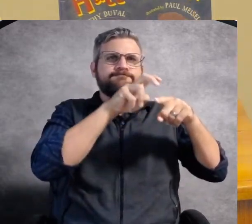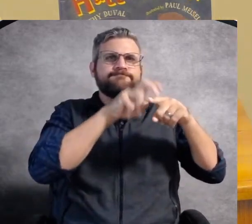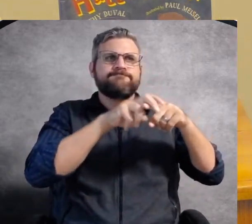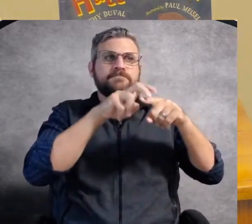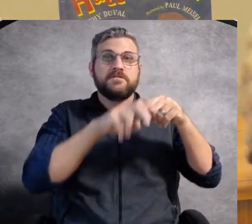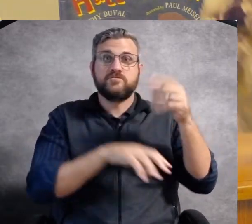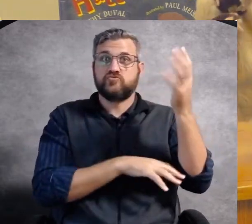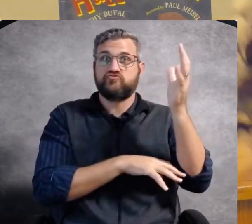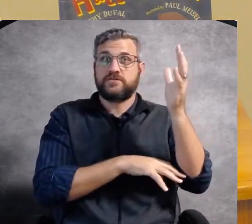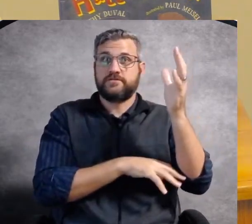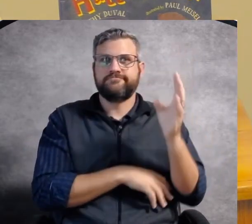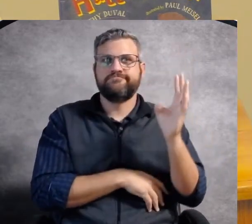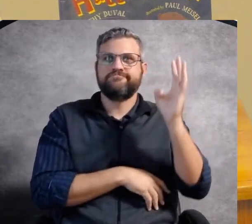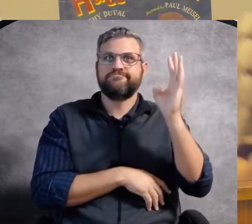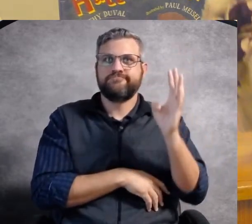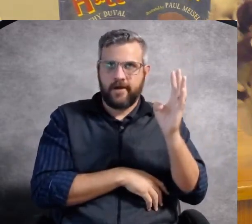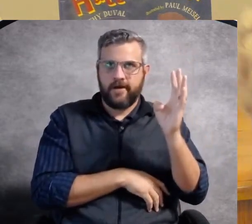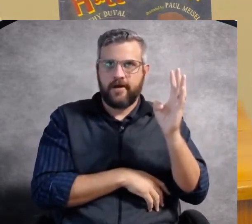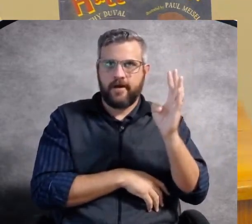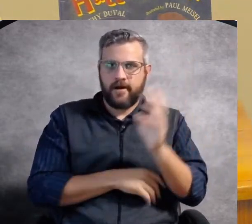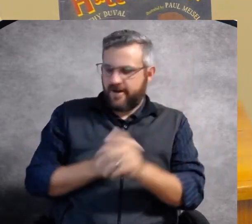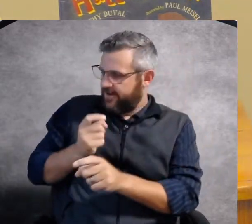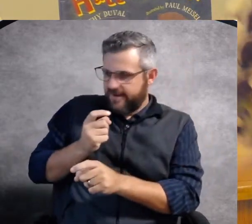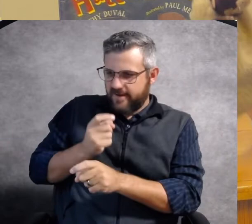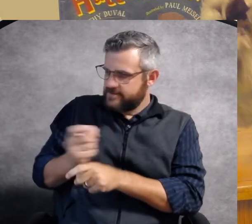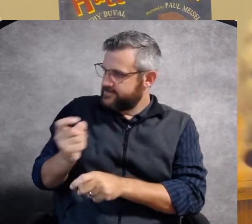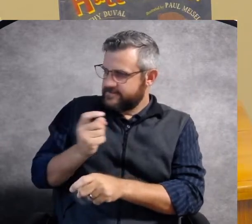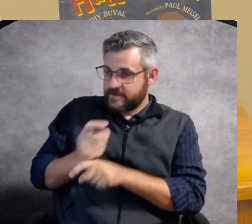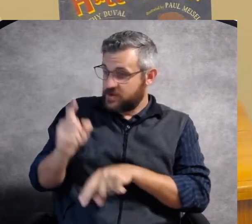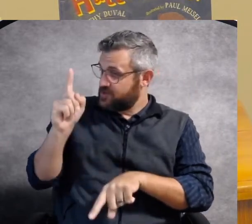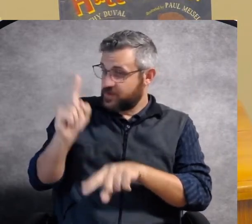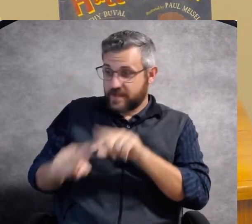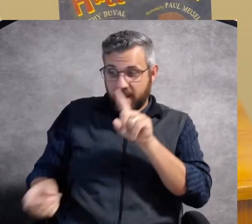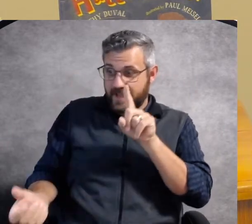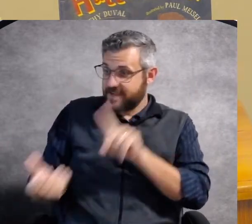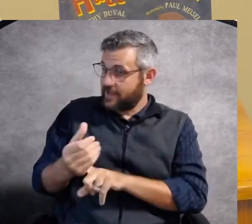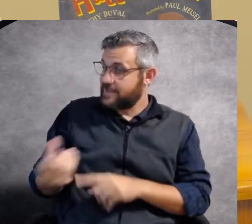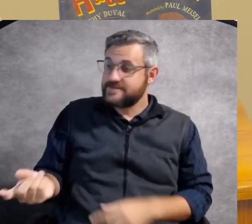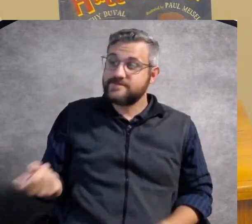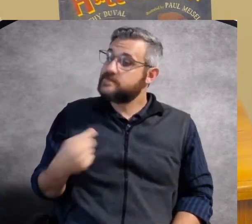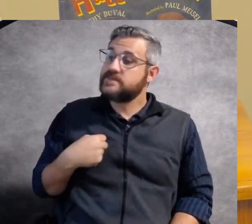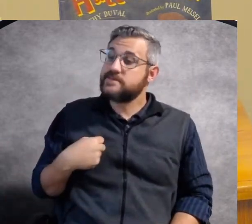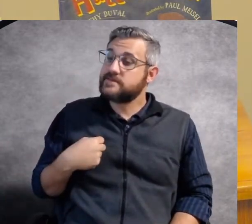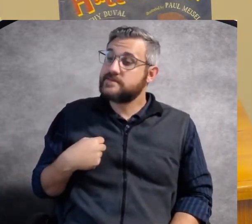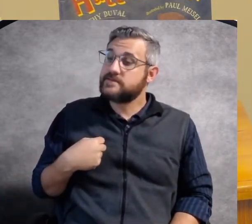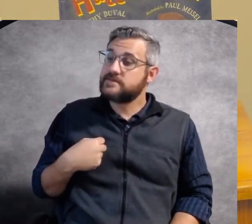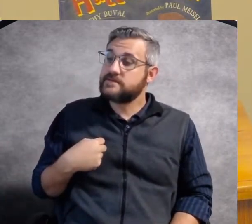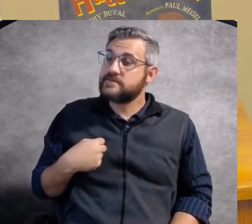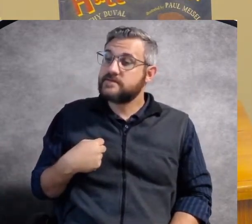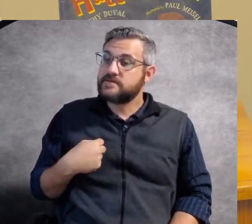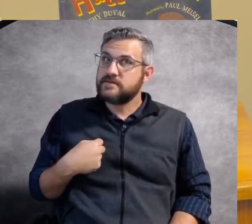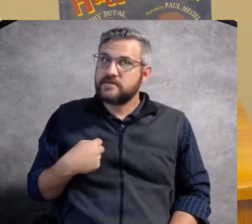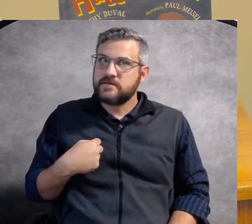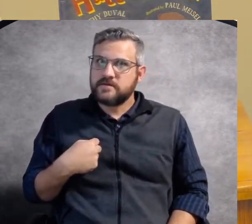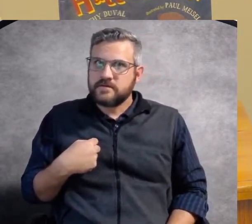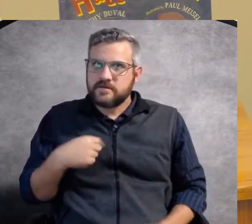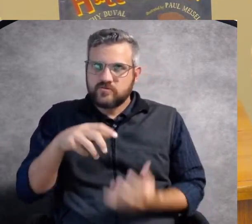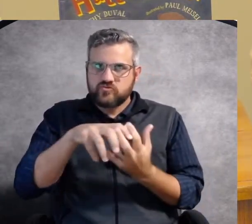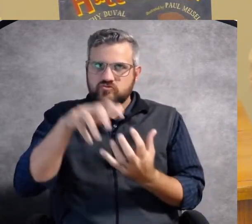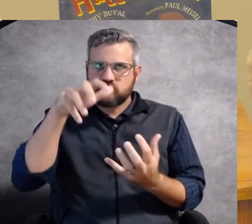little monkeys sitting in the tree, teasing Mr. Crocodile, you can't catch